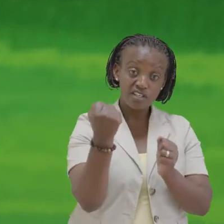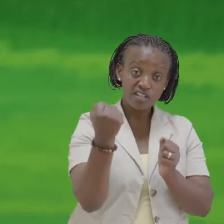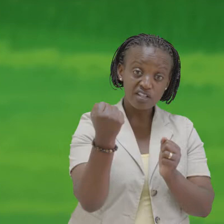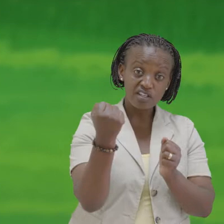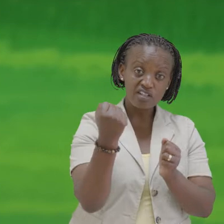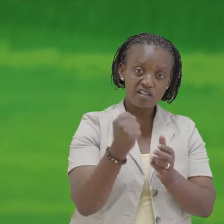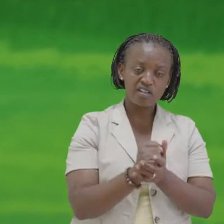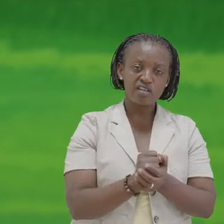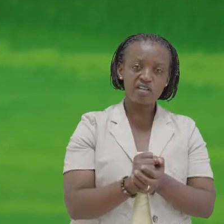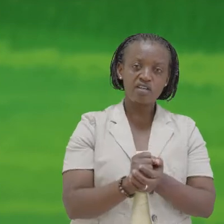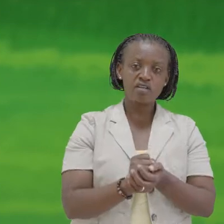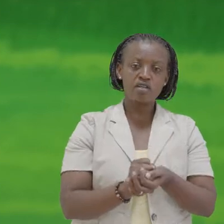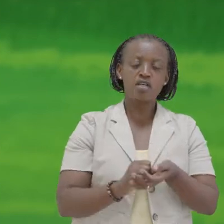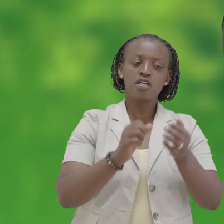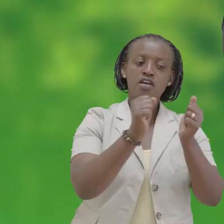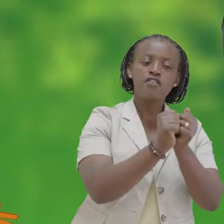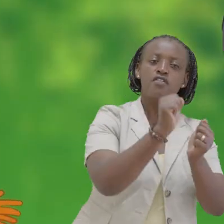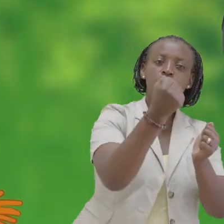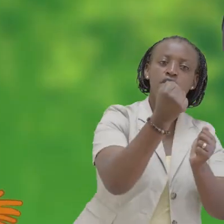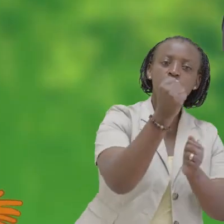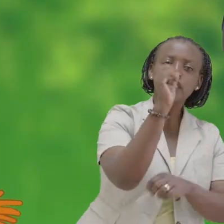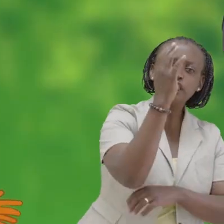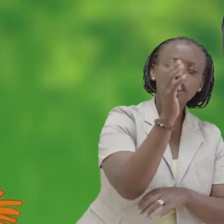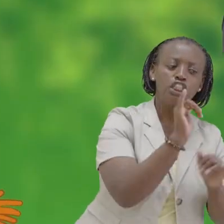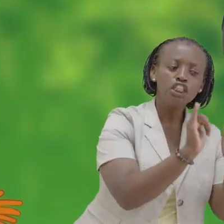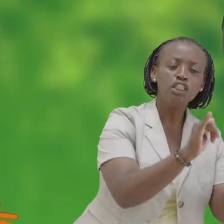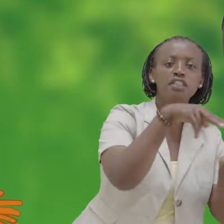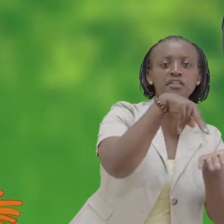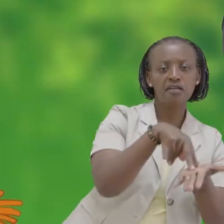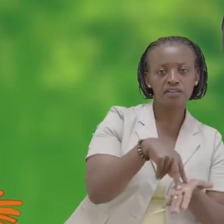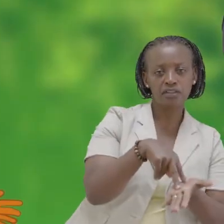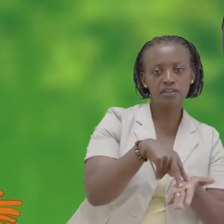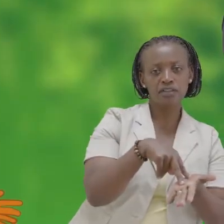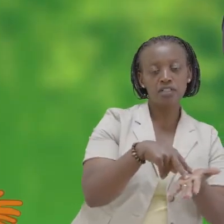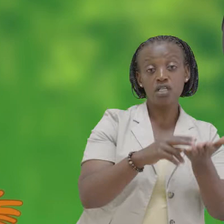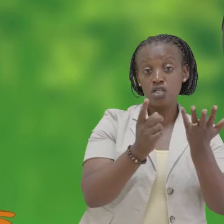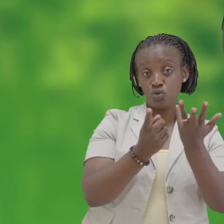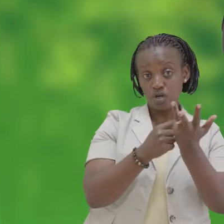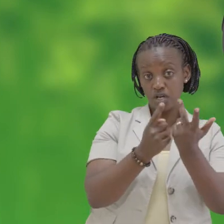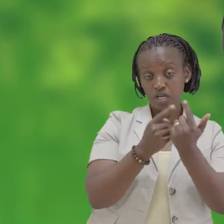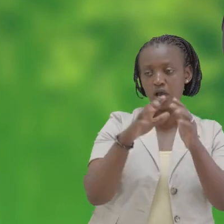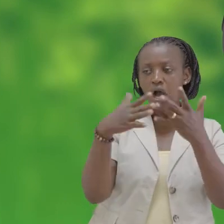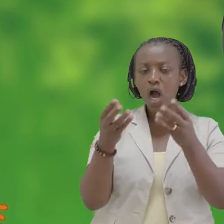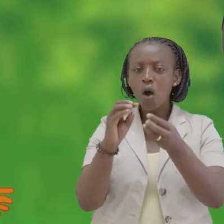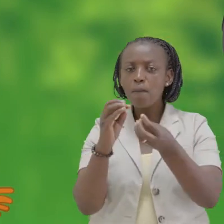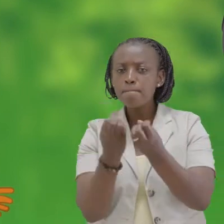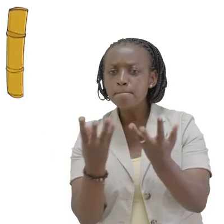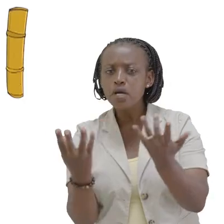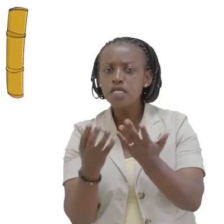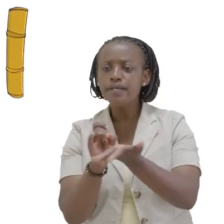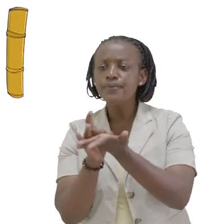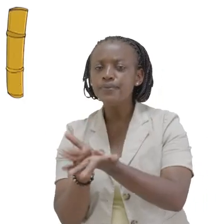13, 14, 15. They are 15 sticks left